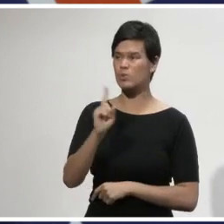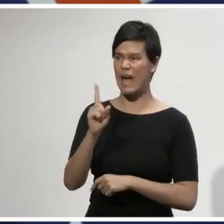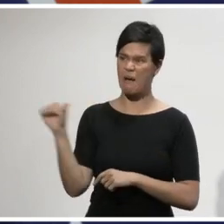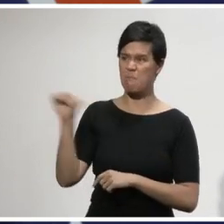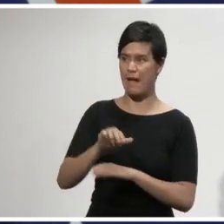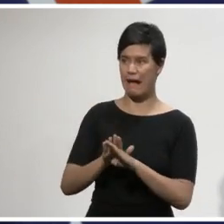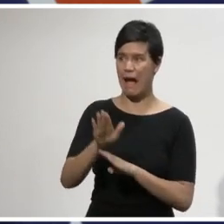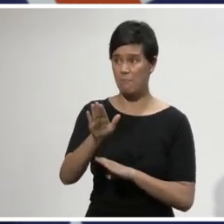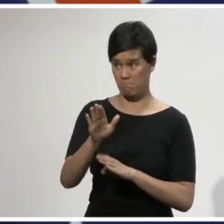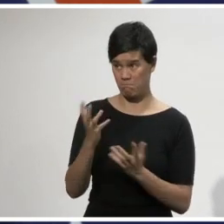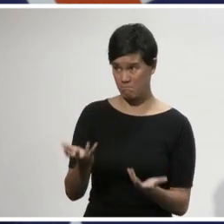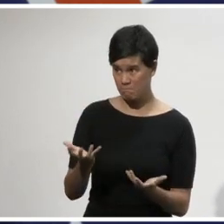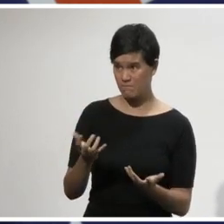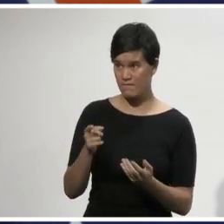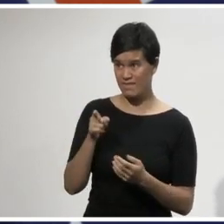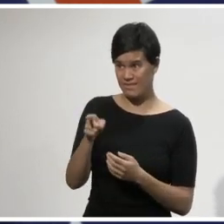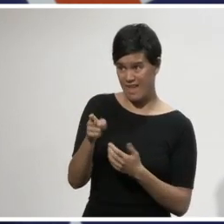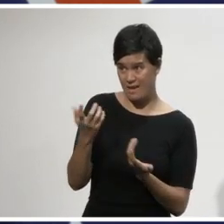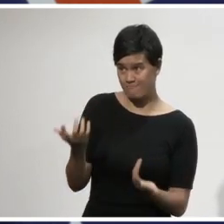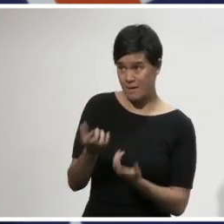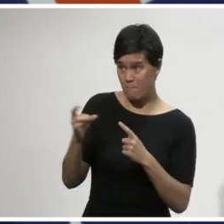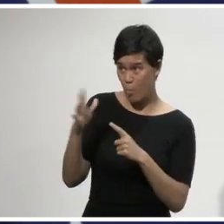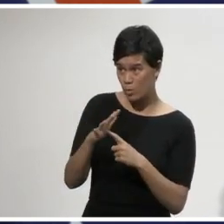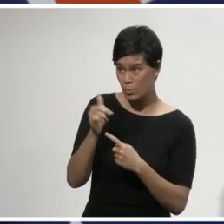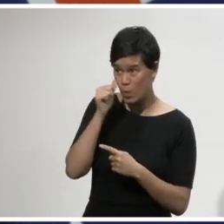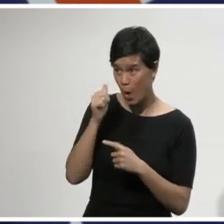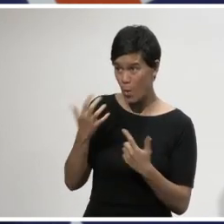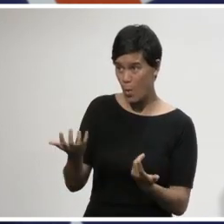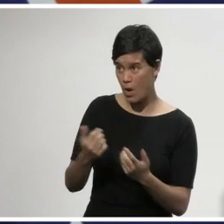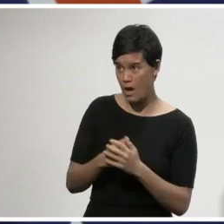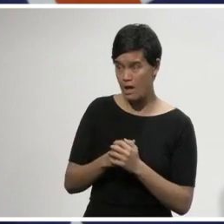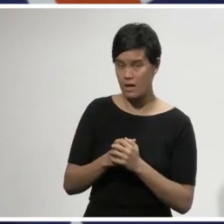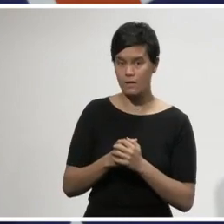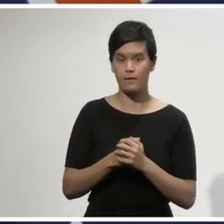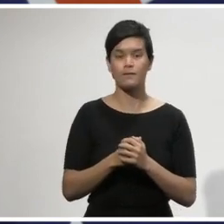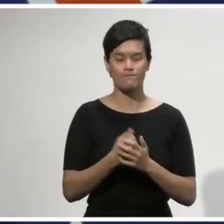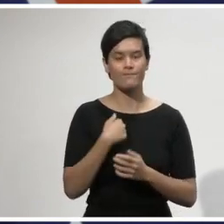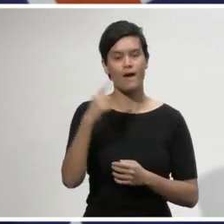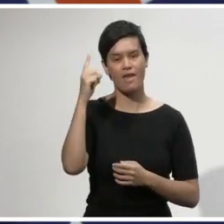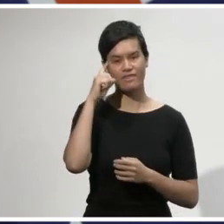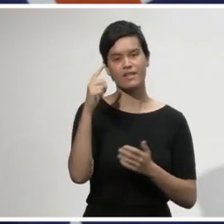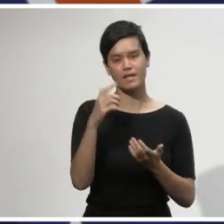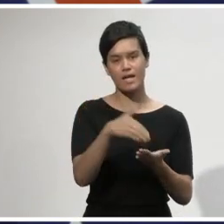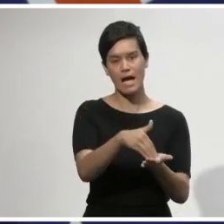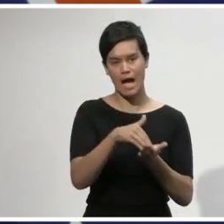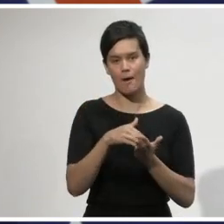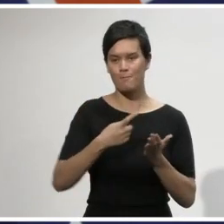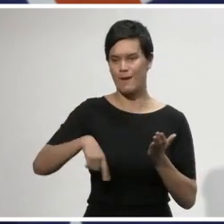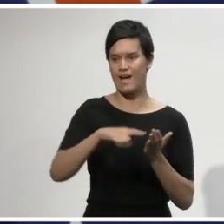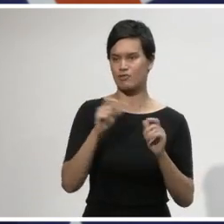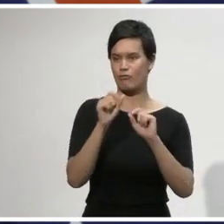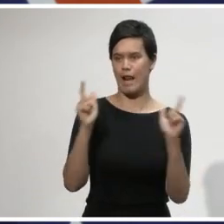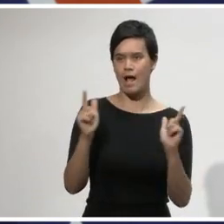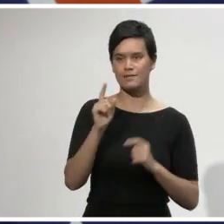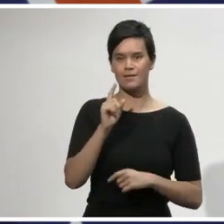is that significant? Does that mean anything? Well, I think it just confirms that we can't be